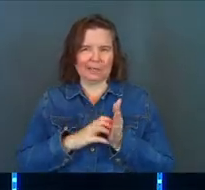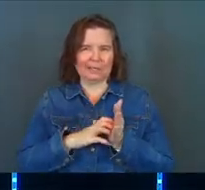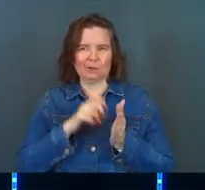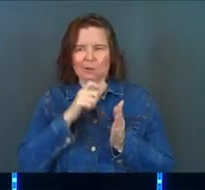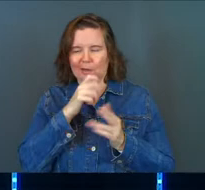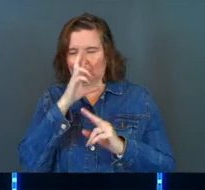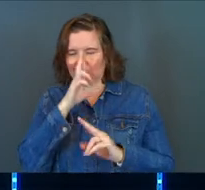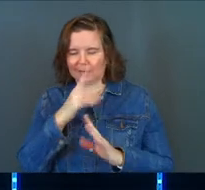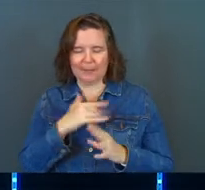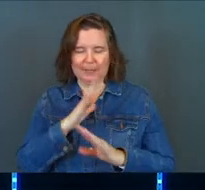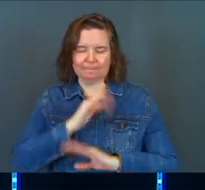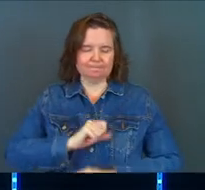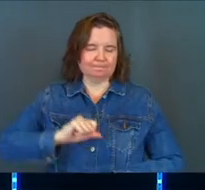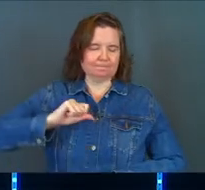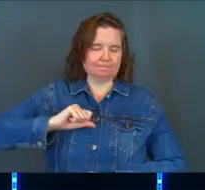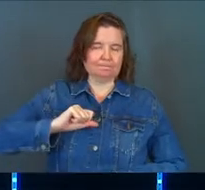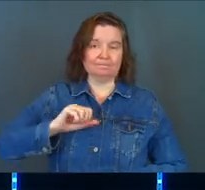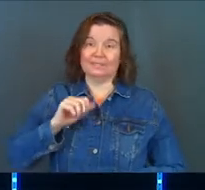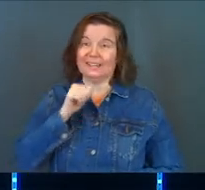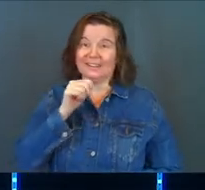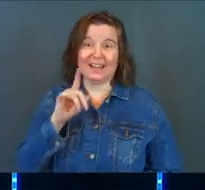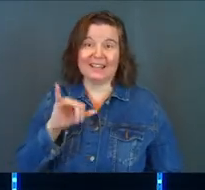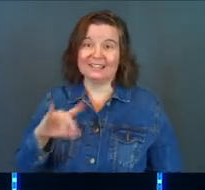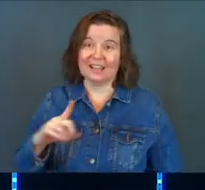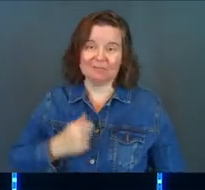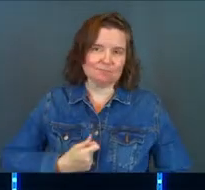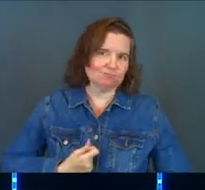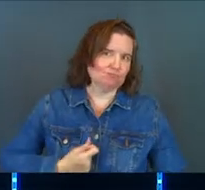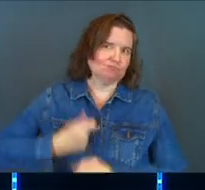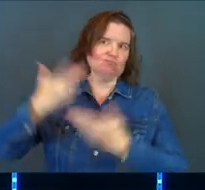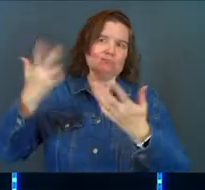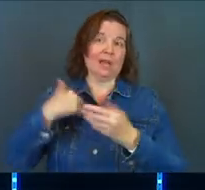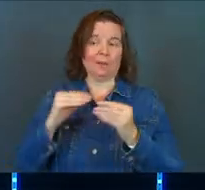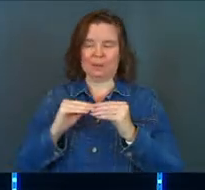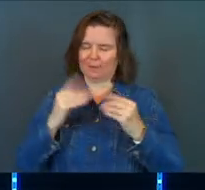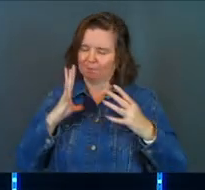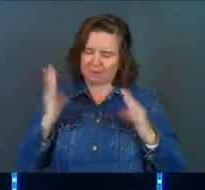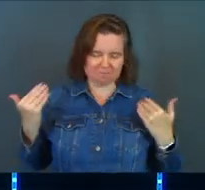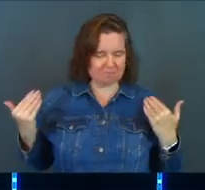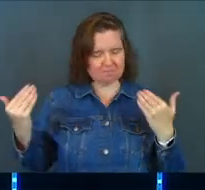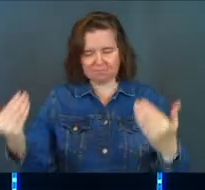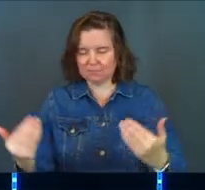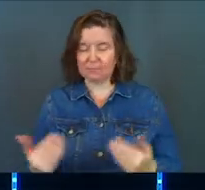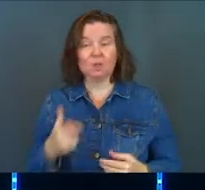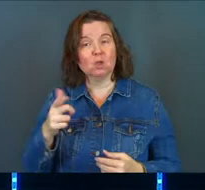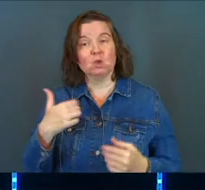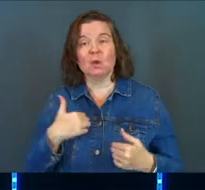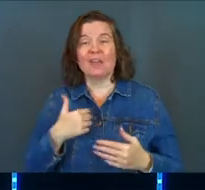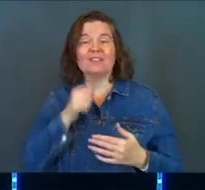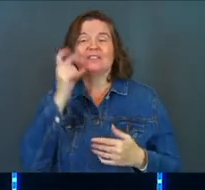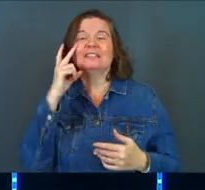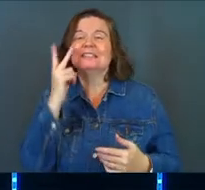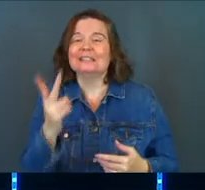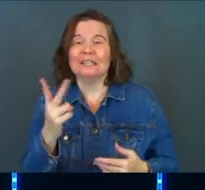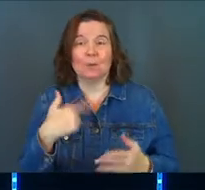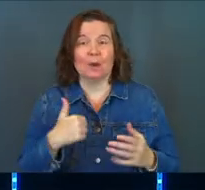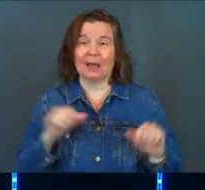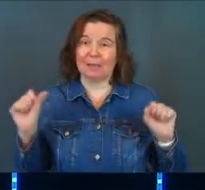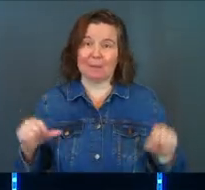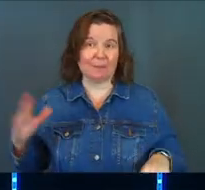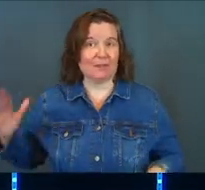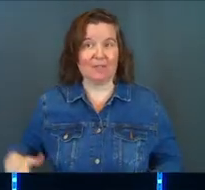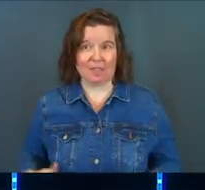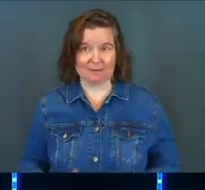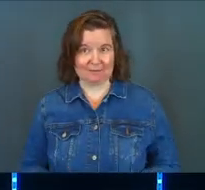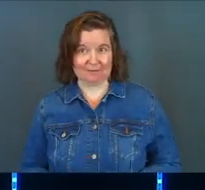undignified. I better shut that down. Not David. David's like, I'll be more undignified than this. You haven't even seen what I'm